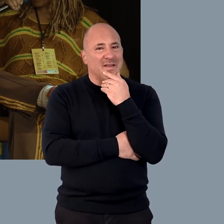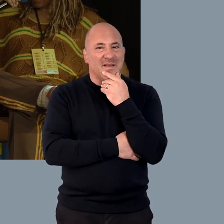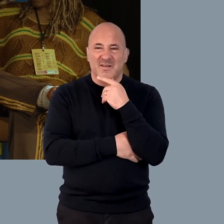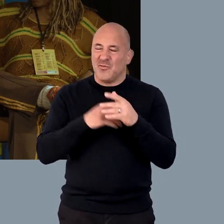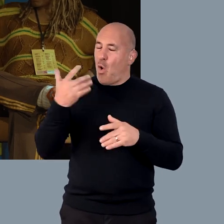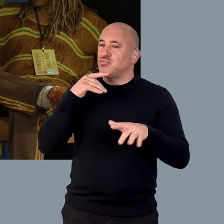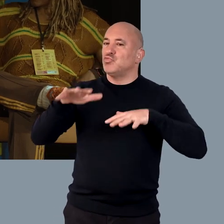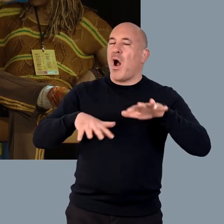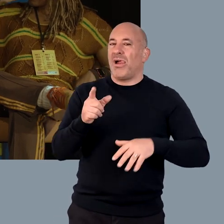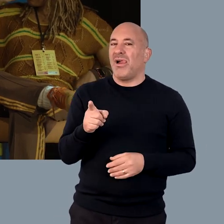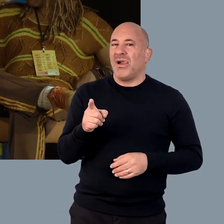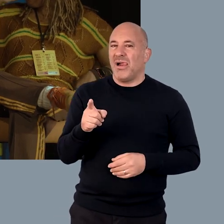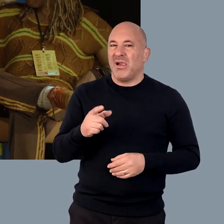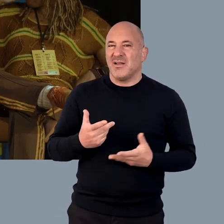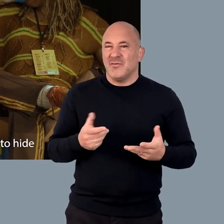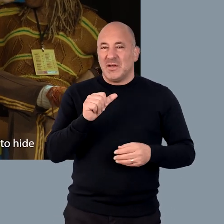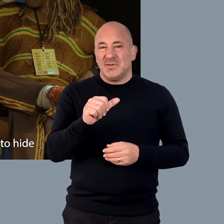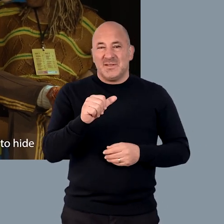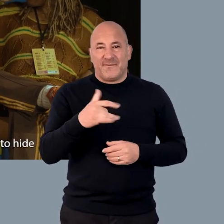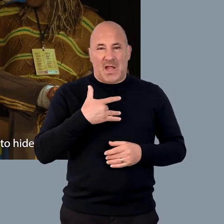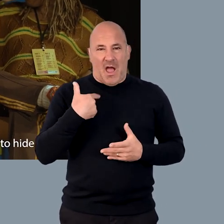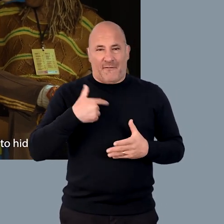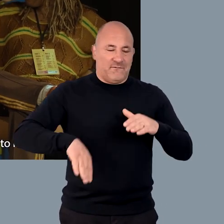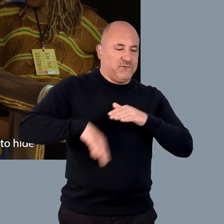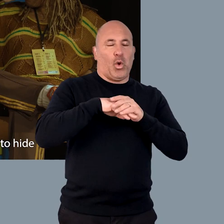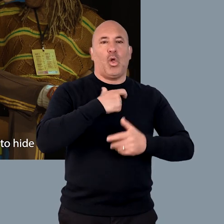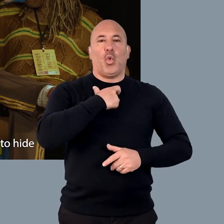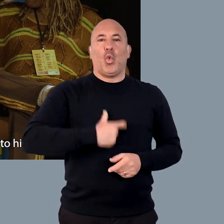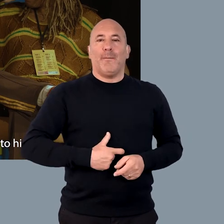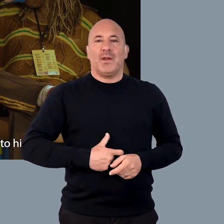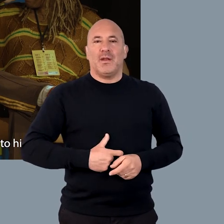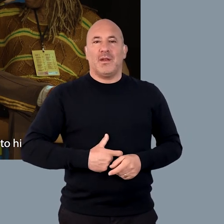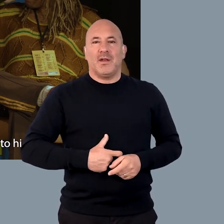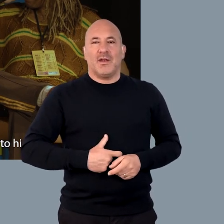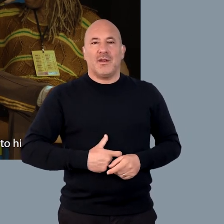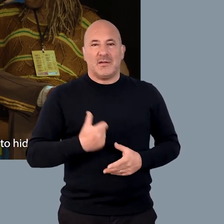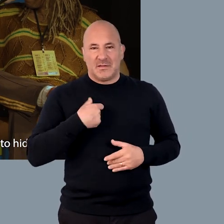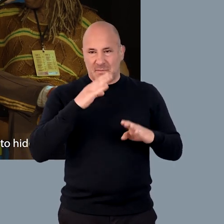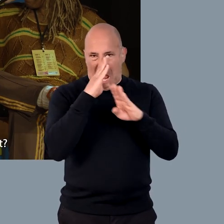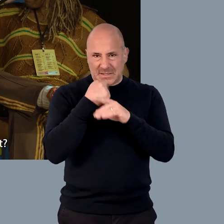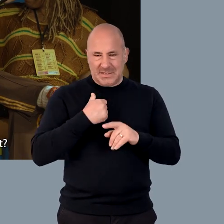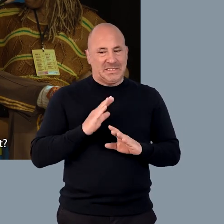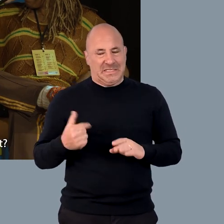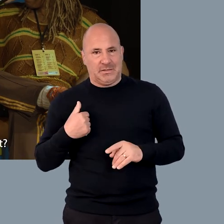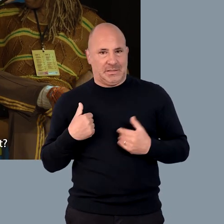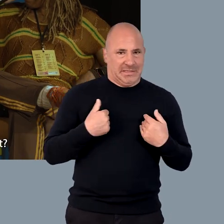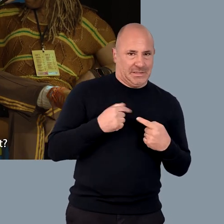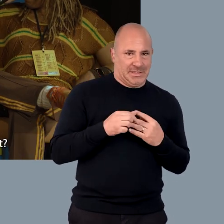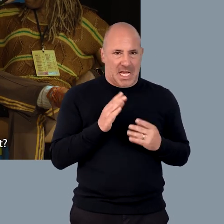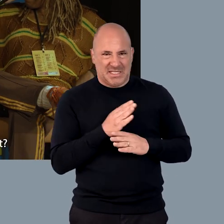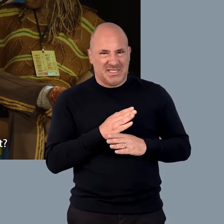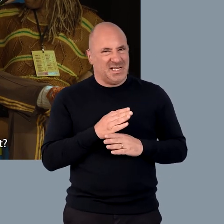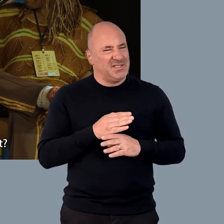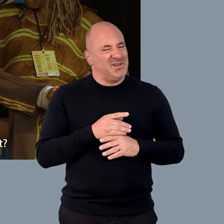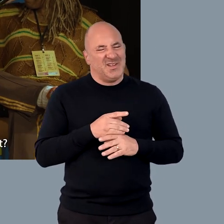struggles with that Yeah, I agree. think being feeling like a whole A whole human being where we haven't got to hide parts of ourselves can be